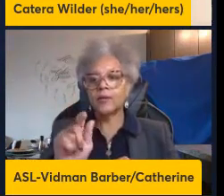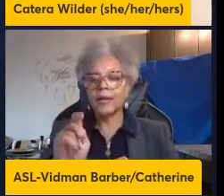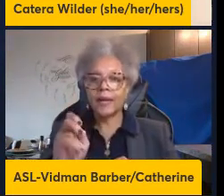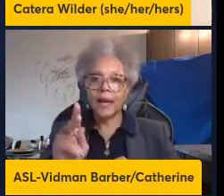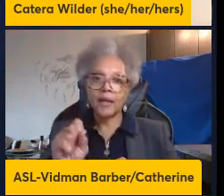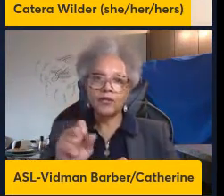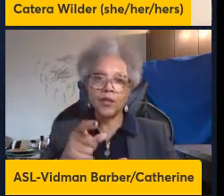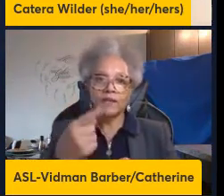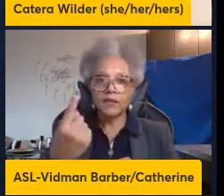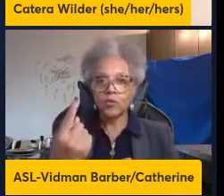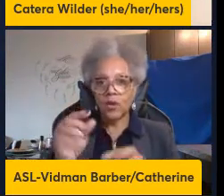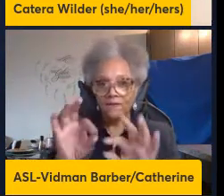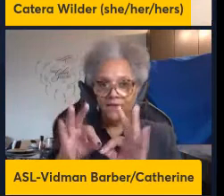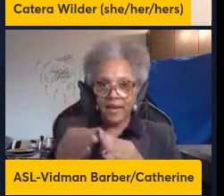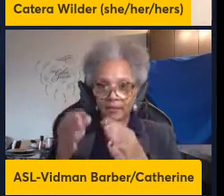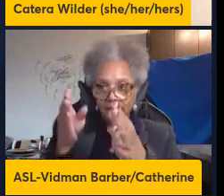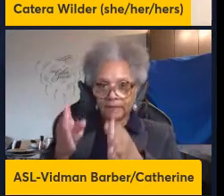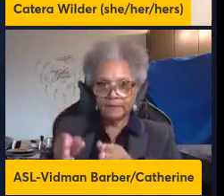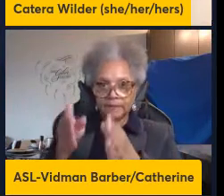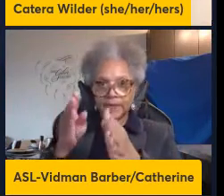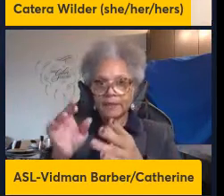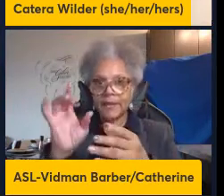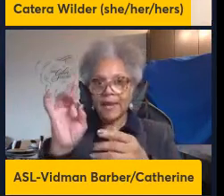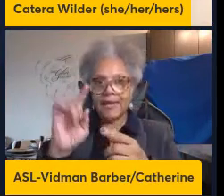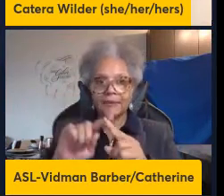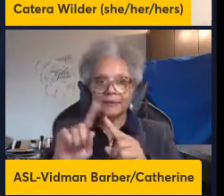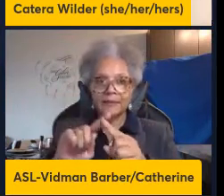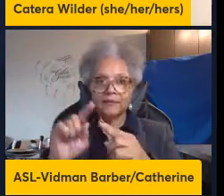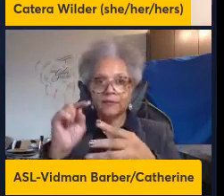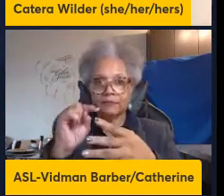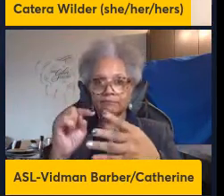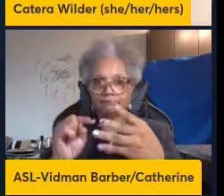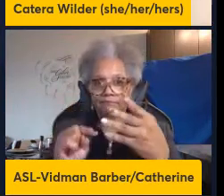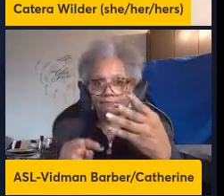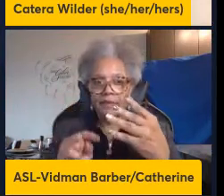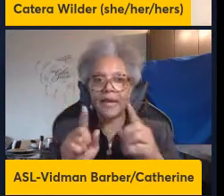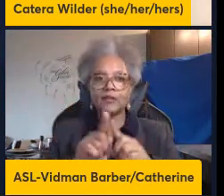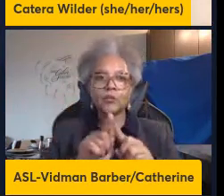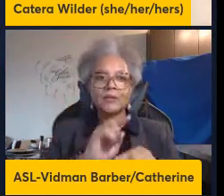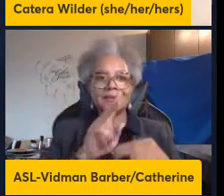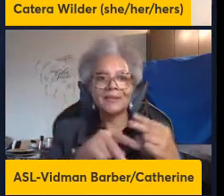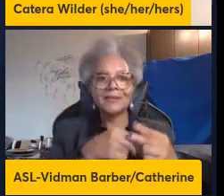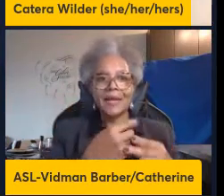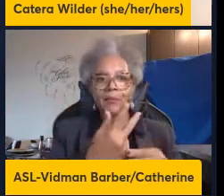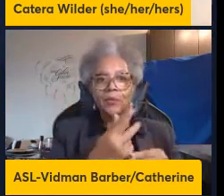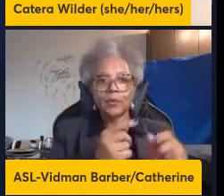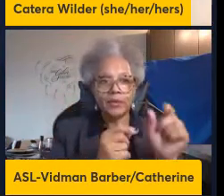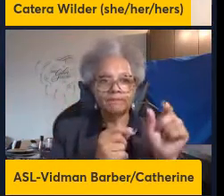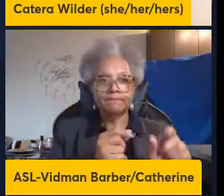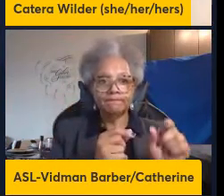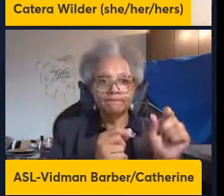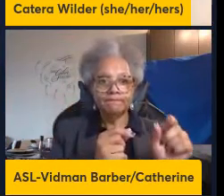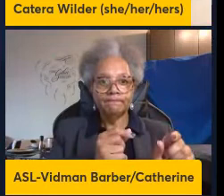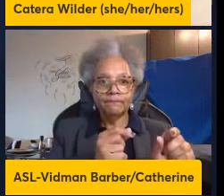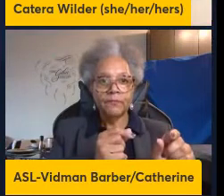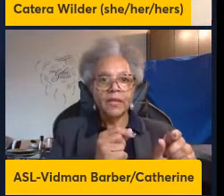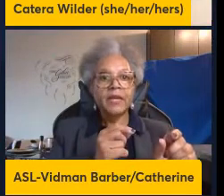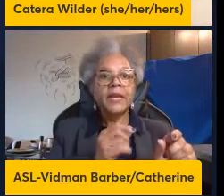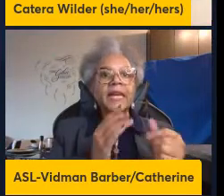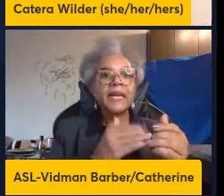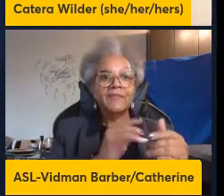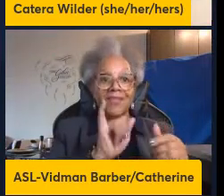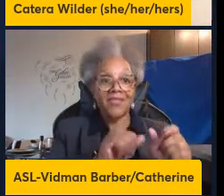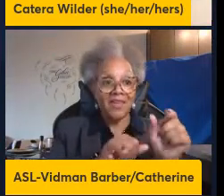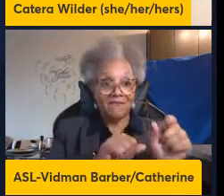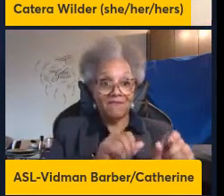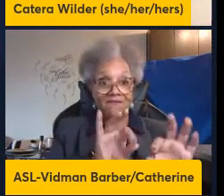family where within it has about 8 different interferons, as well as the type 3 interferons, which even within that family